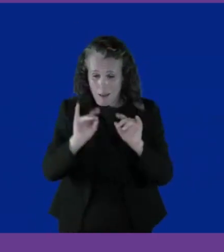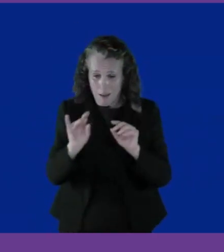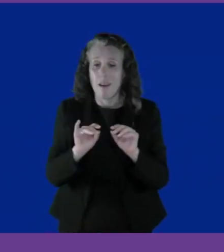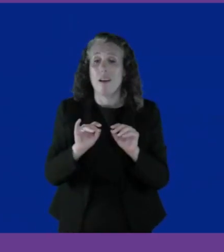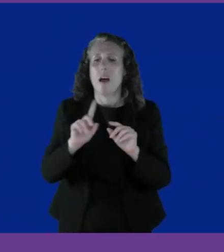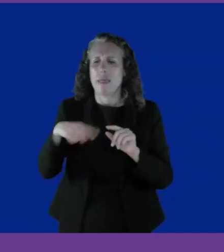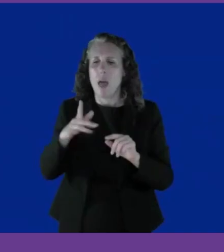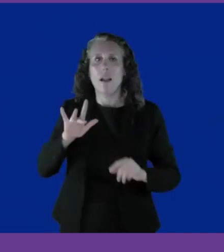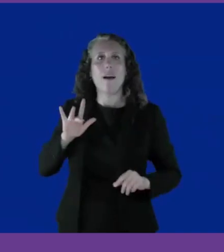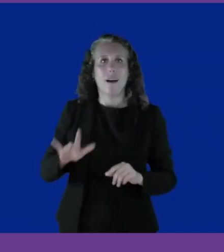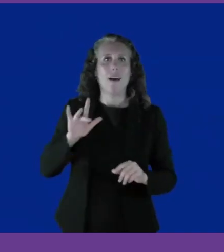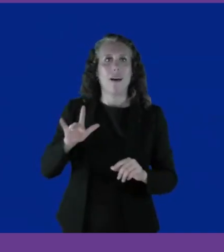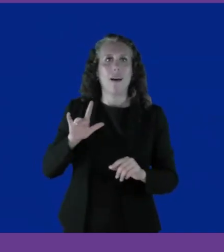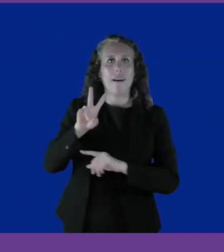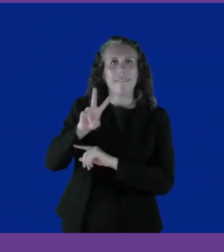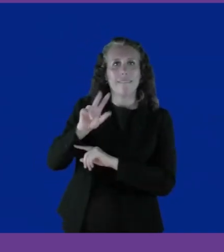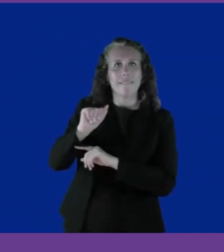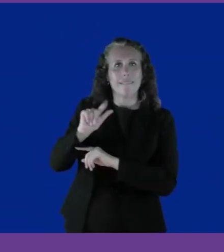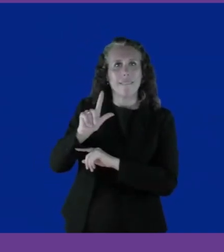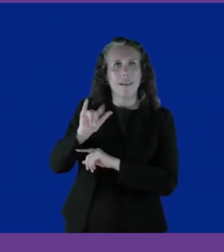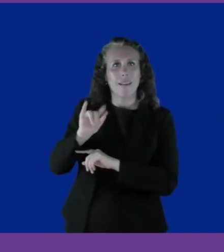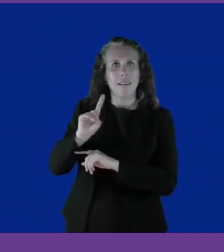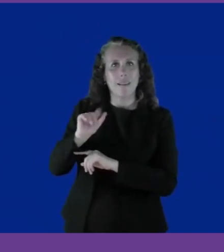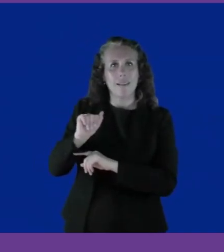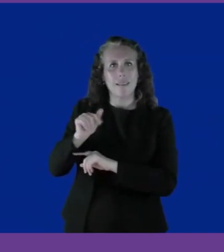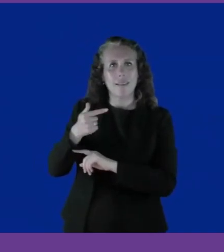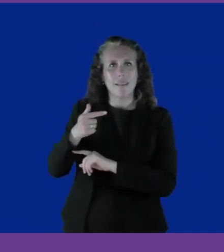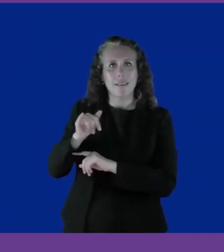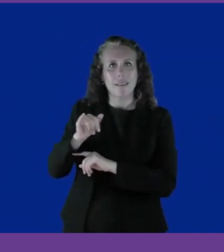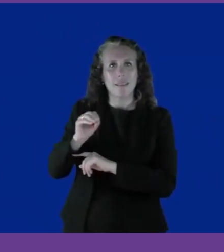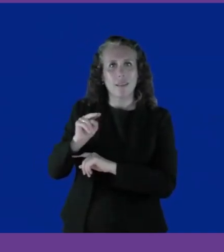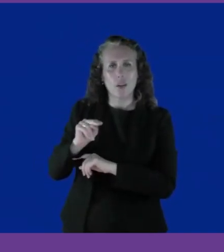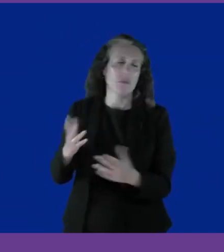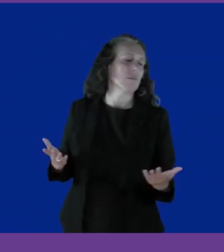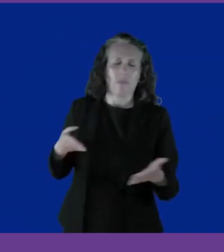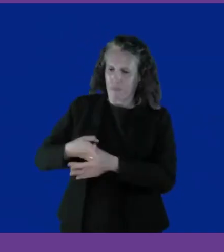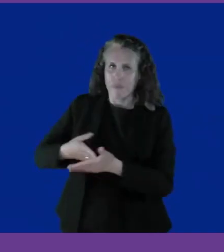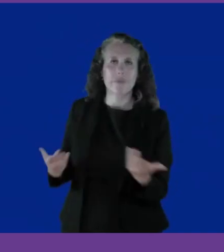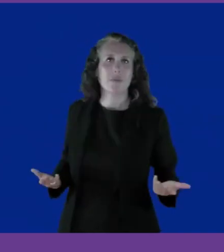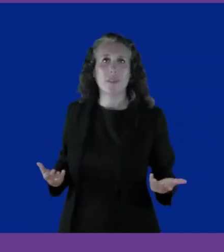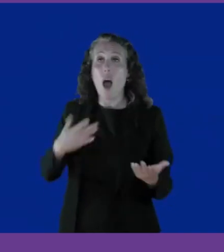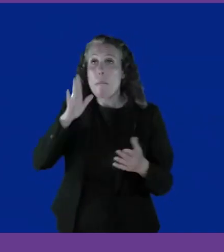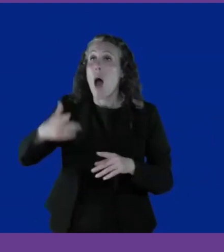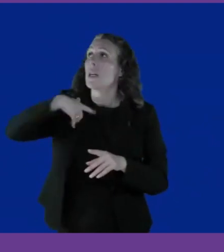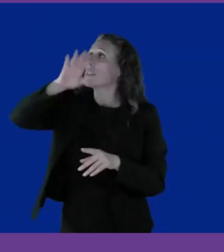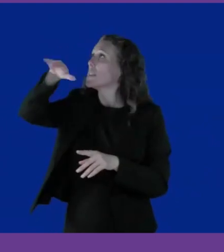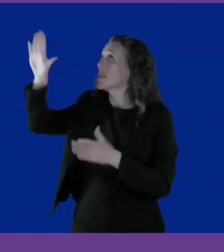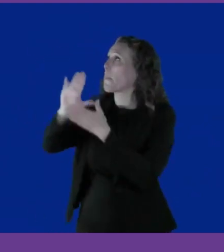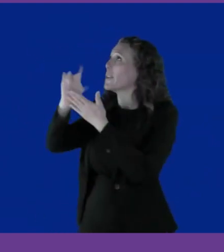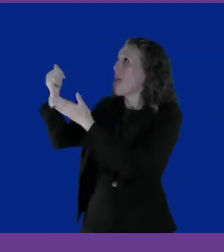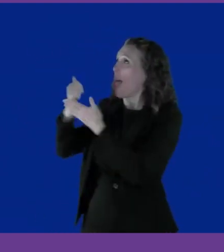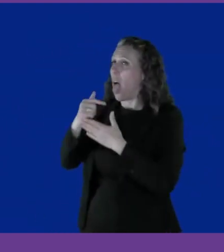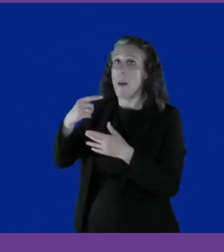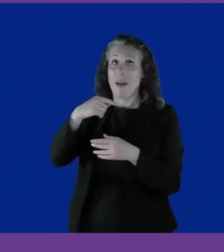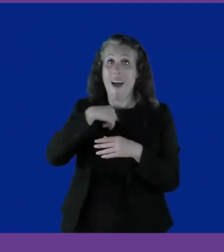90%, technically this may exist, but for a user, this means nothing. If I still have to ask for help and someone can read all the things